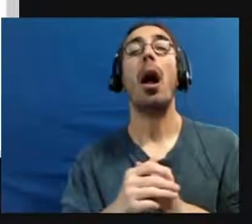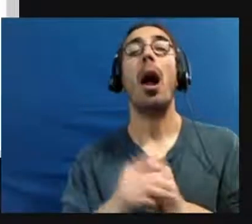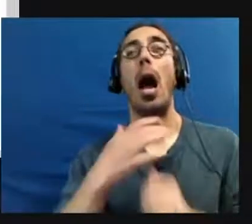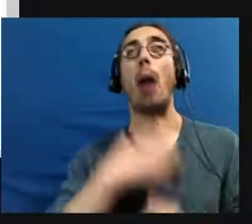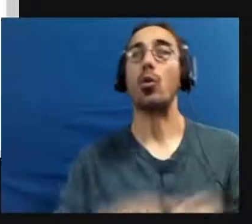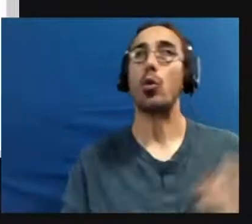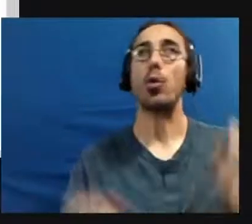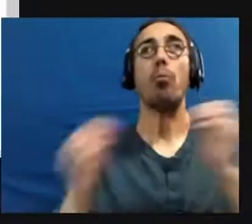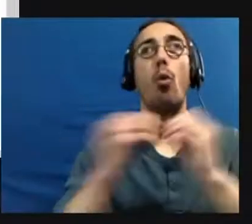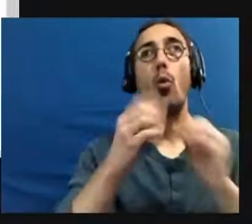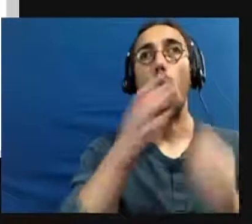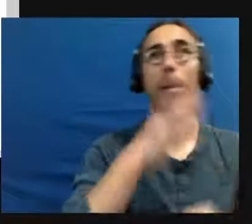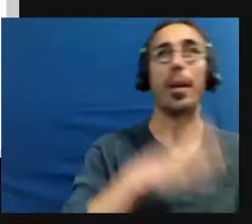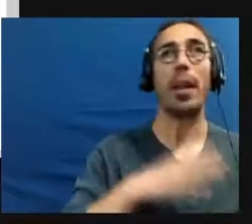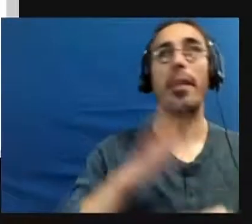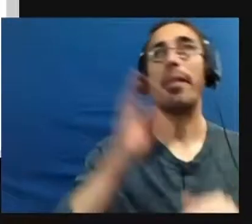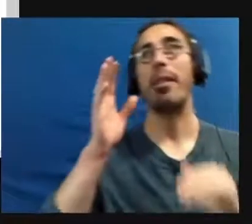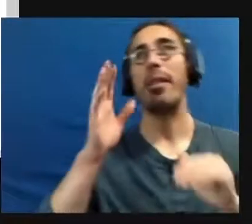people.